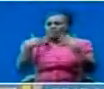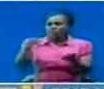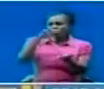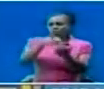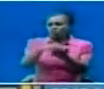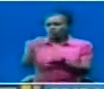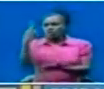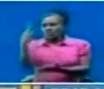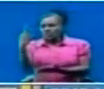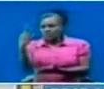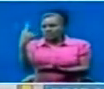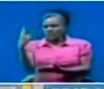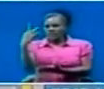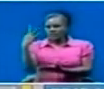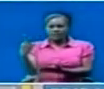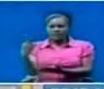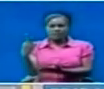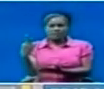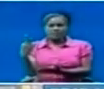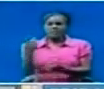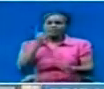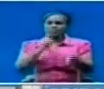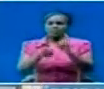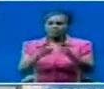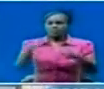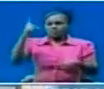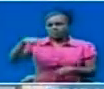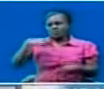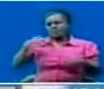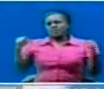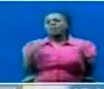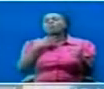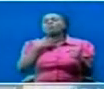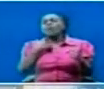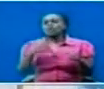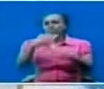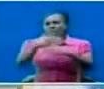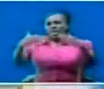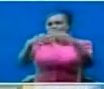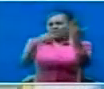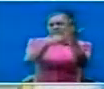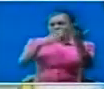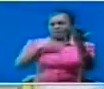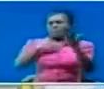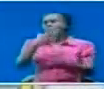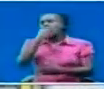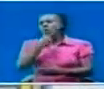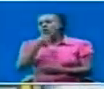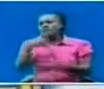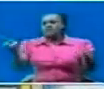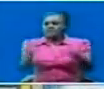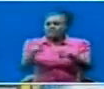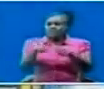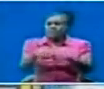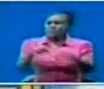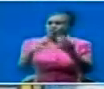and third respectively. Naambia tu ni kushida kwa sababu pia nataka kutengeneza jina. The boys picked up from where their